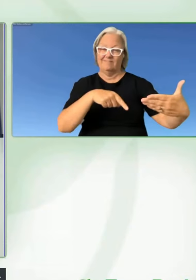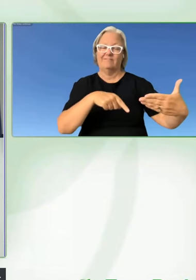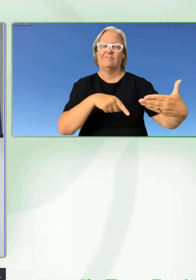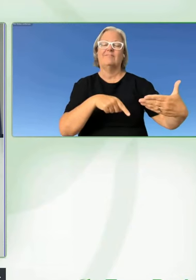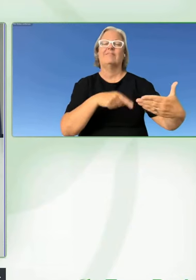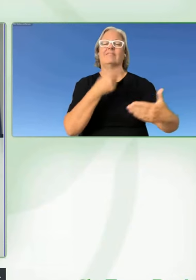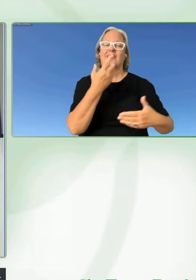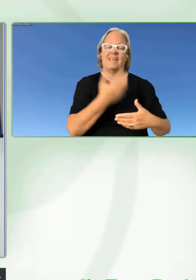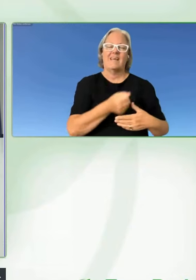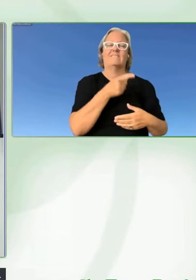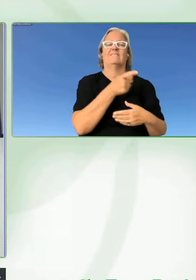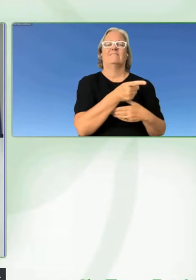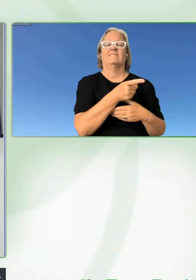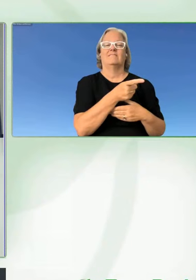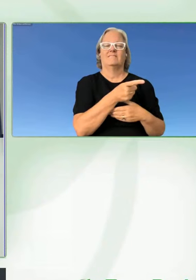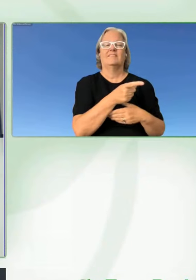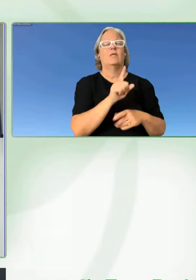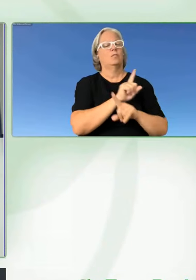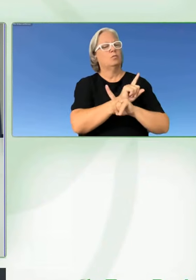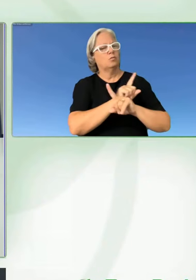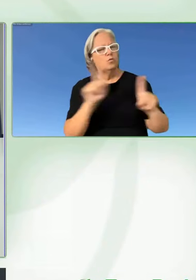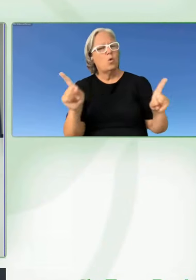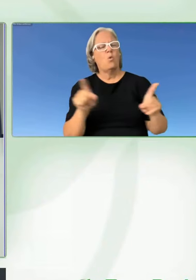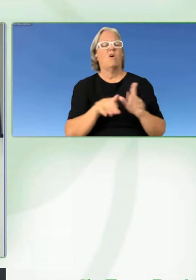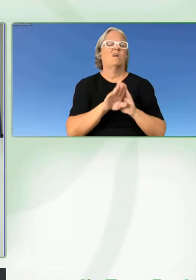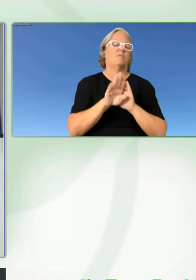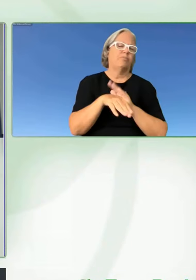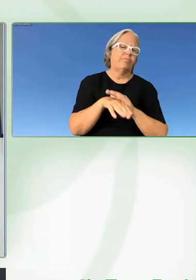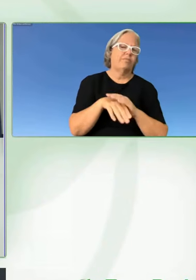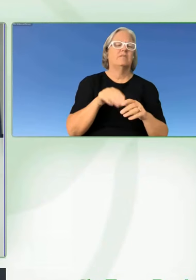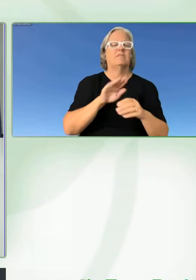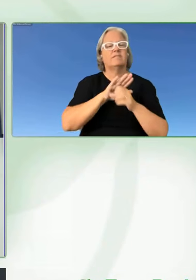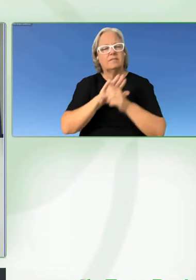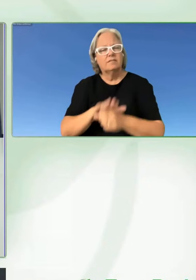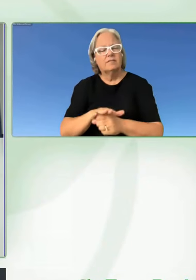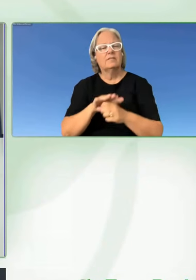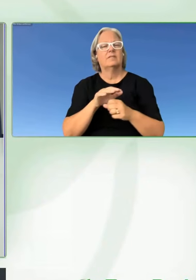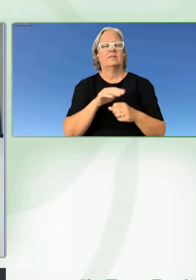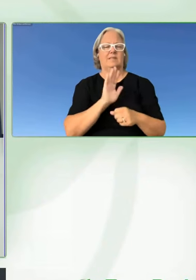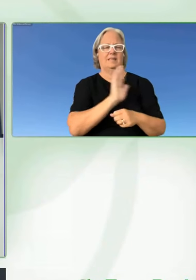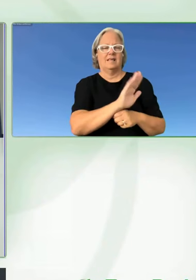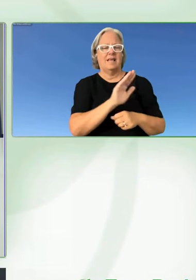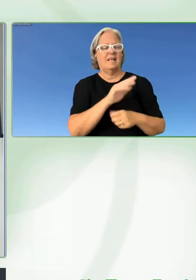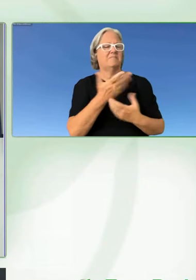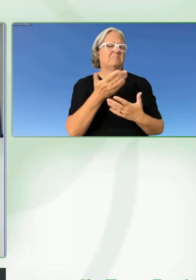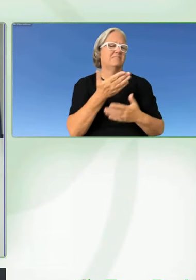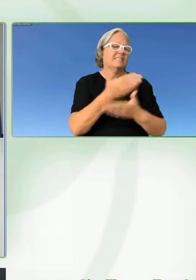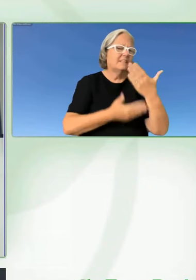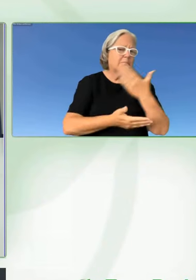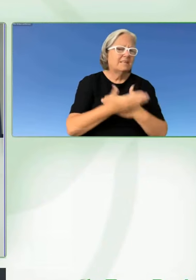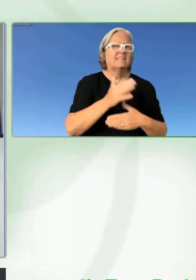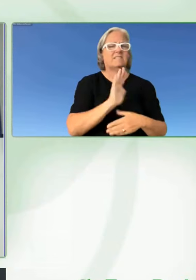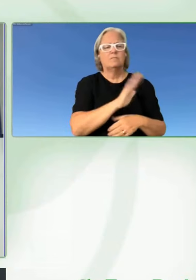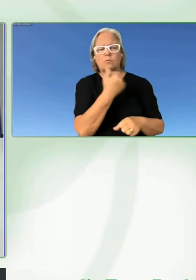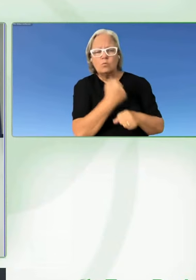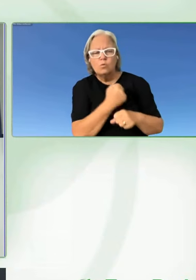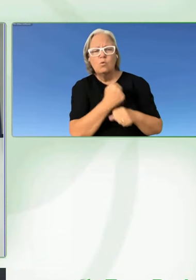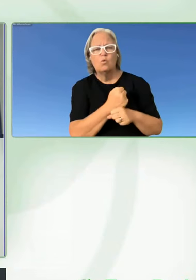combating discrimination, including on the grounds of disability in the area of employment and occupation.